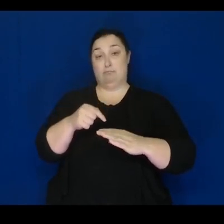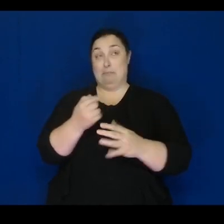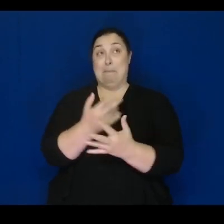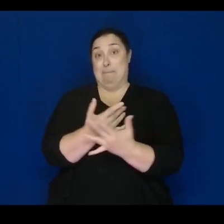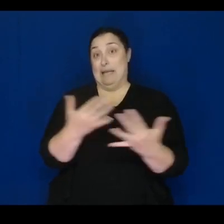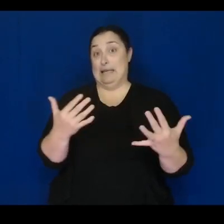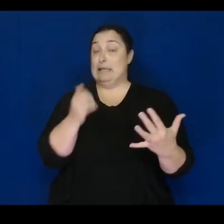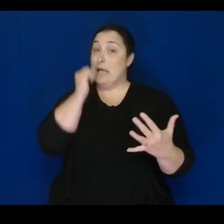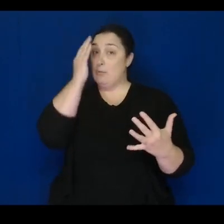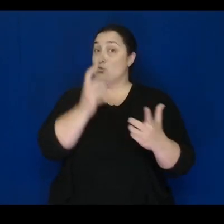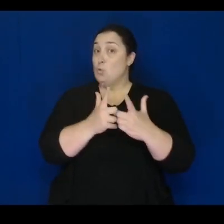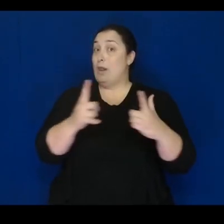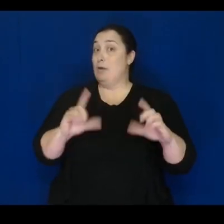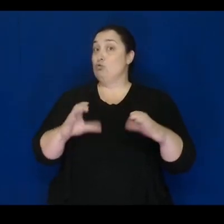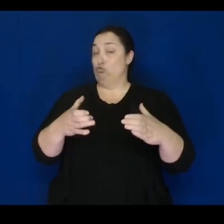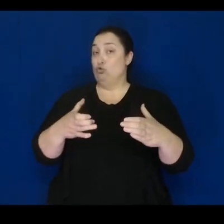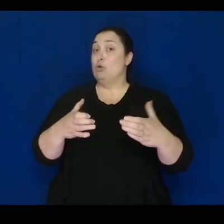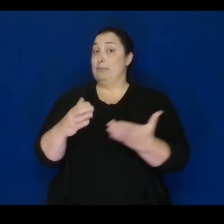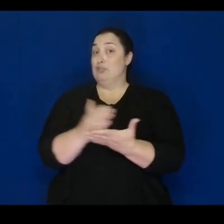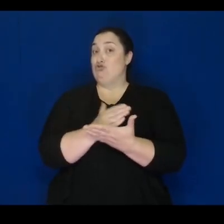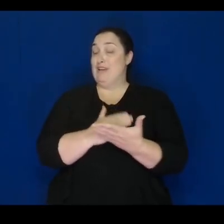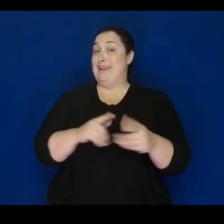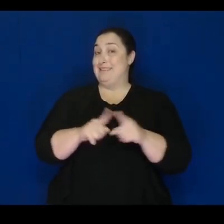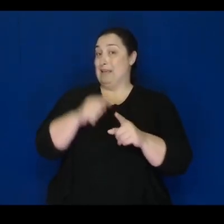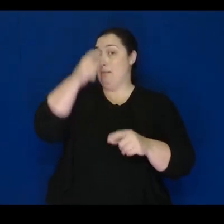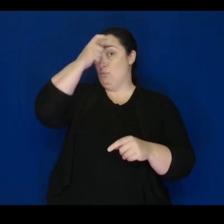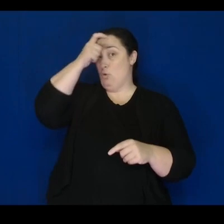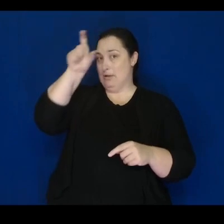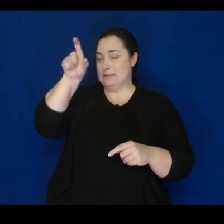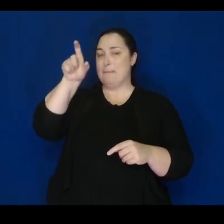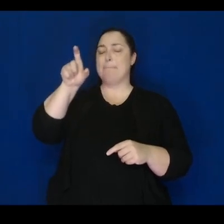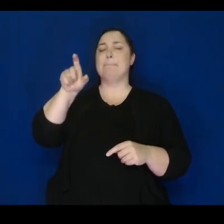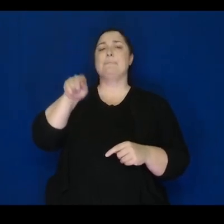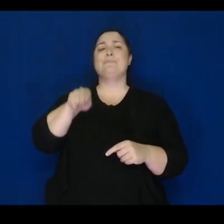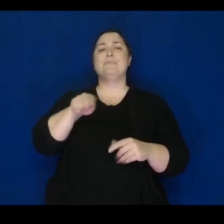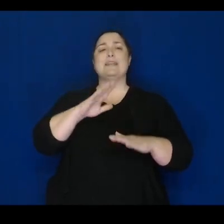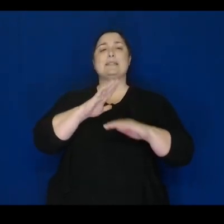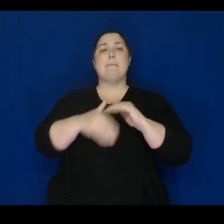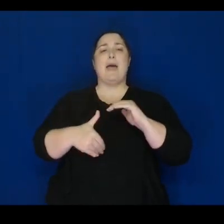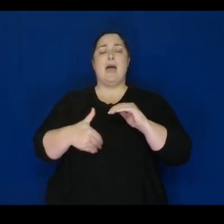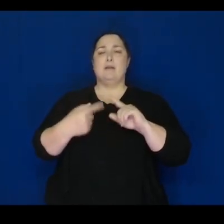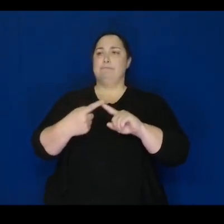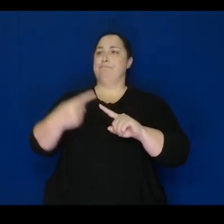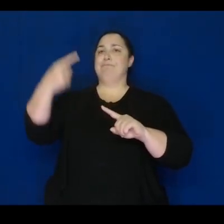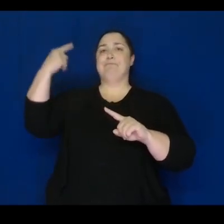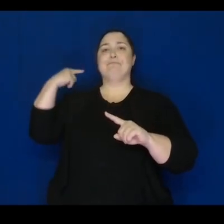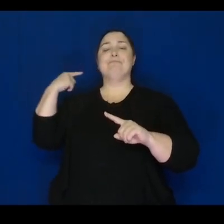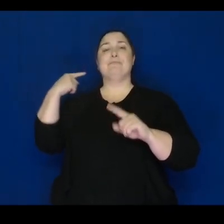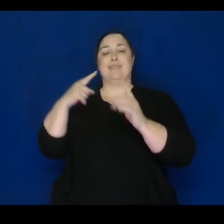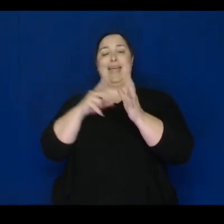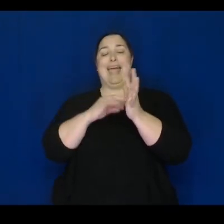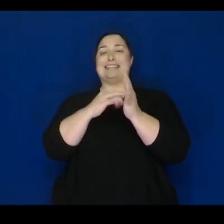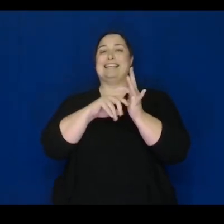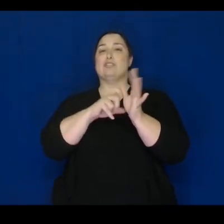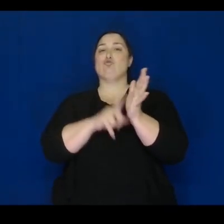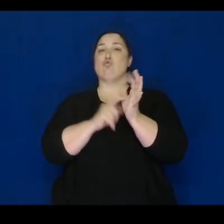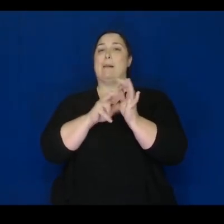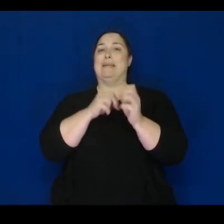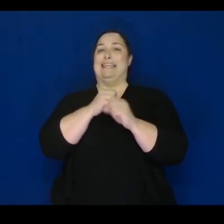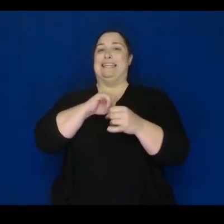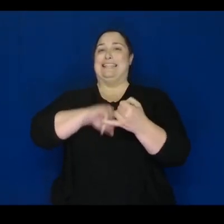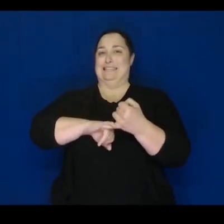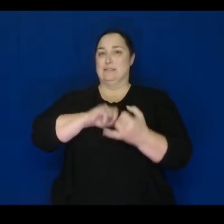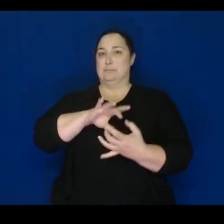Aboriginal language groups. But really, chukulpa describes a time when ancestral beings travelled along the landscape,